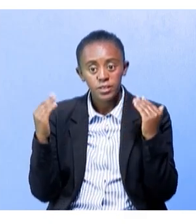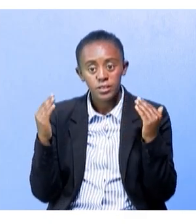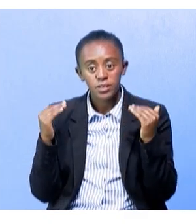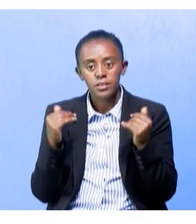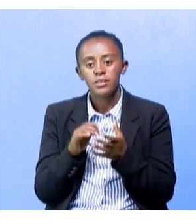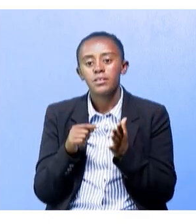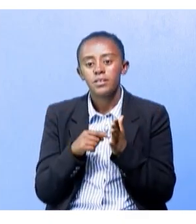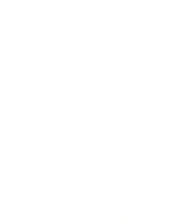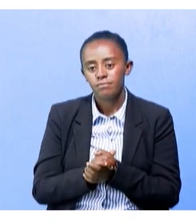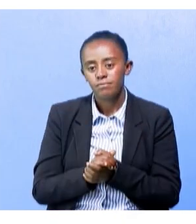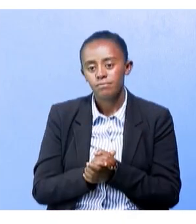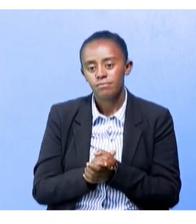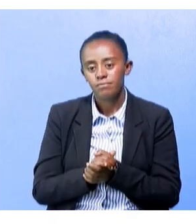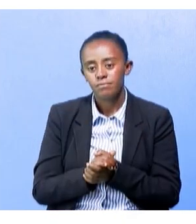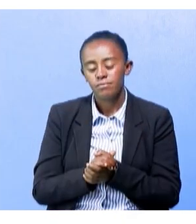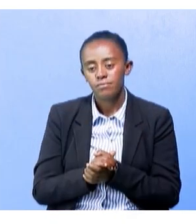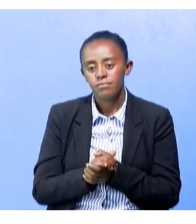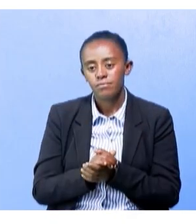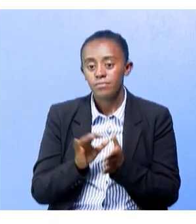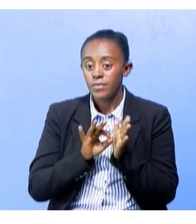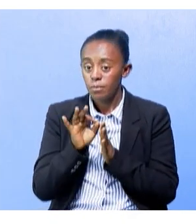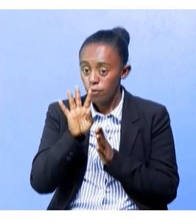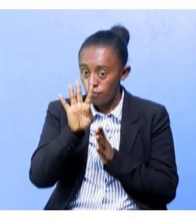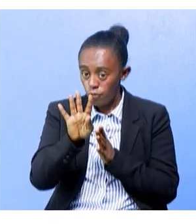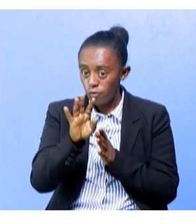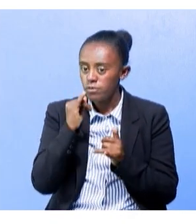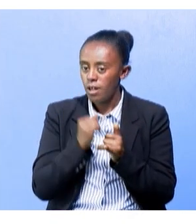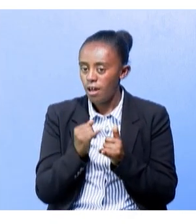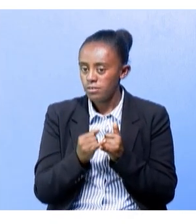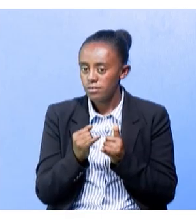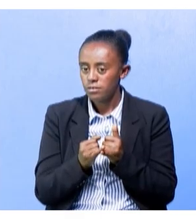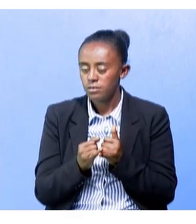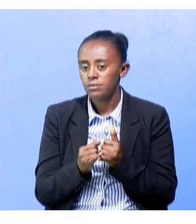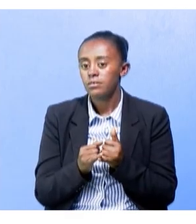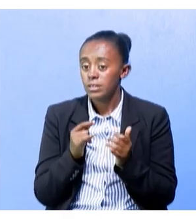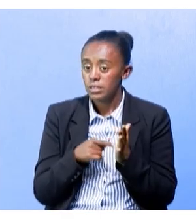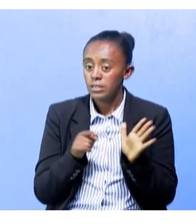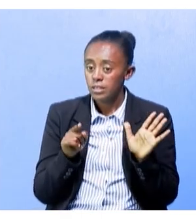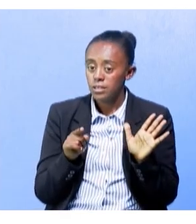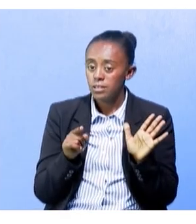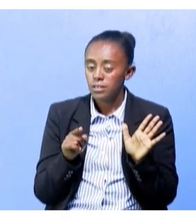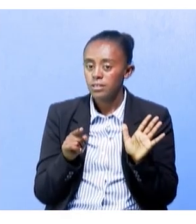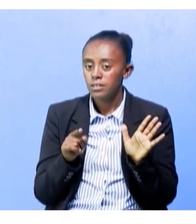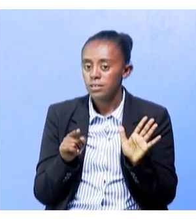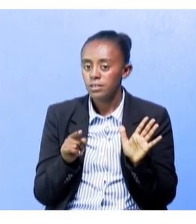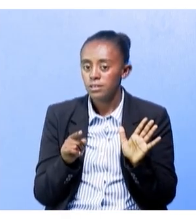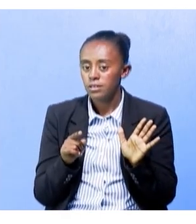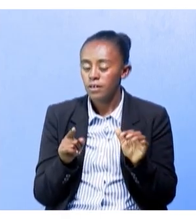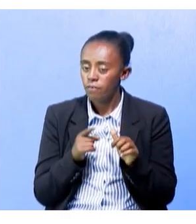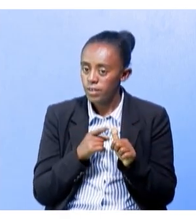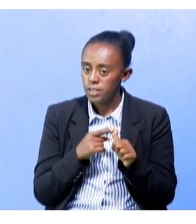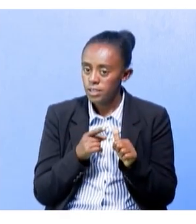clear. So here should be number 4, should be the last one. Is it clear? So the